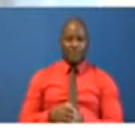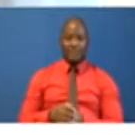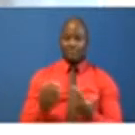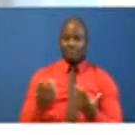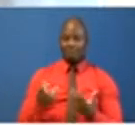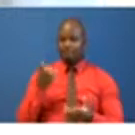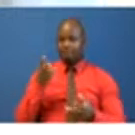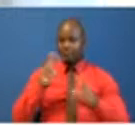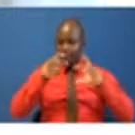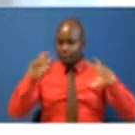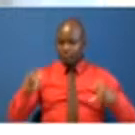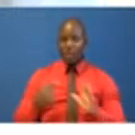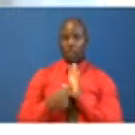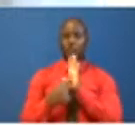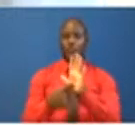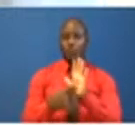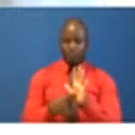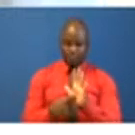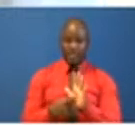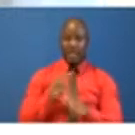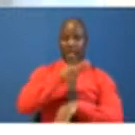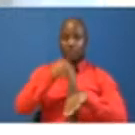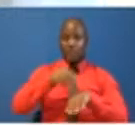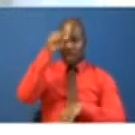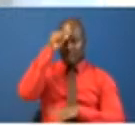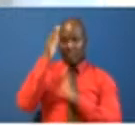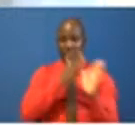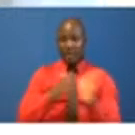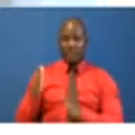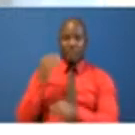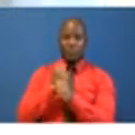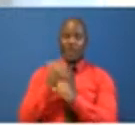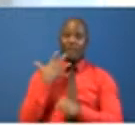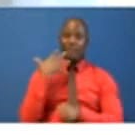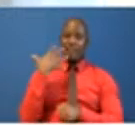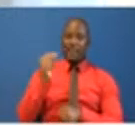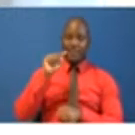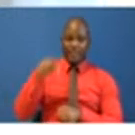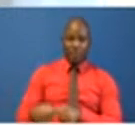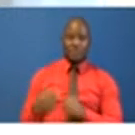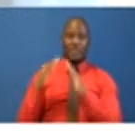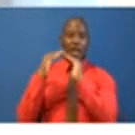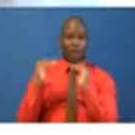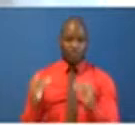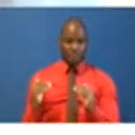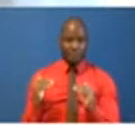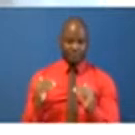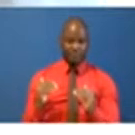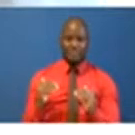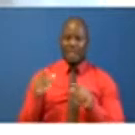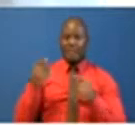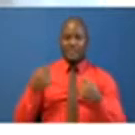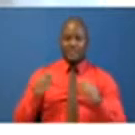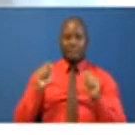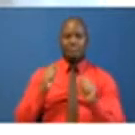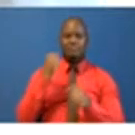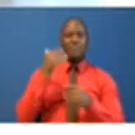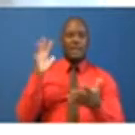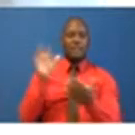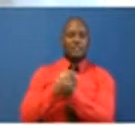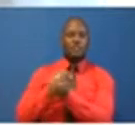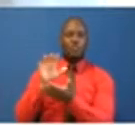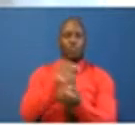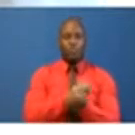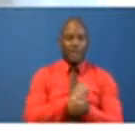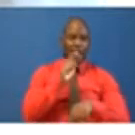studies that we're doing now shows that while national government plan to do 500 000 houses they managed to destroy